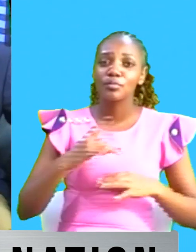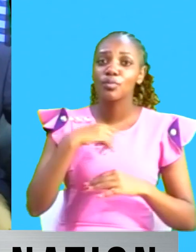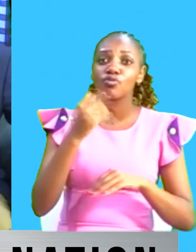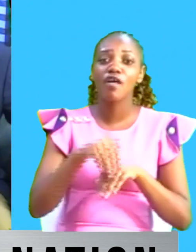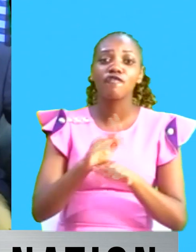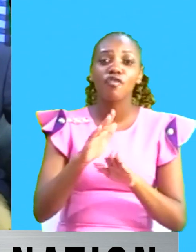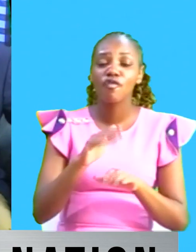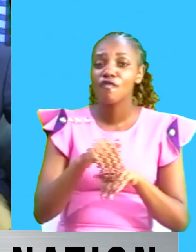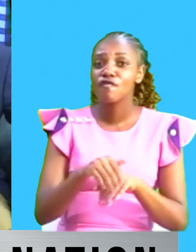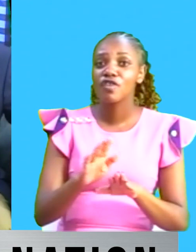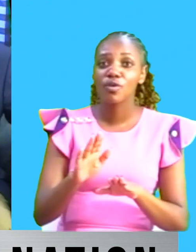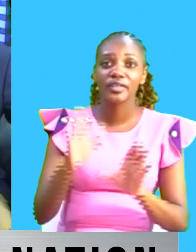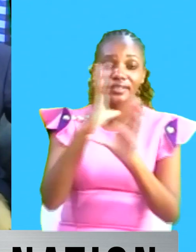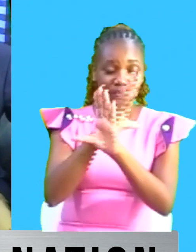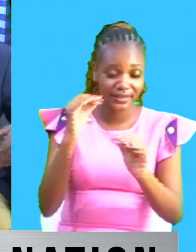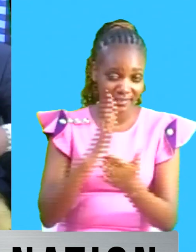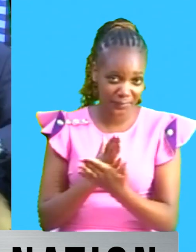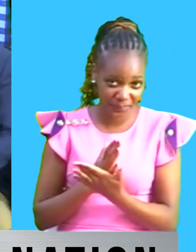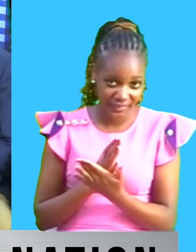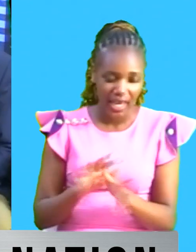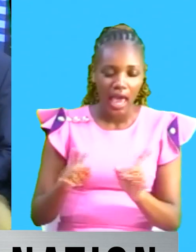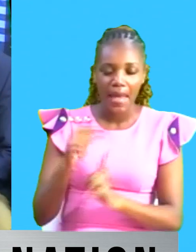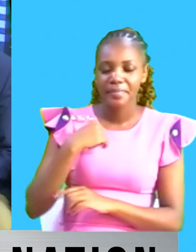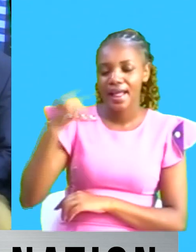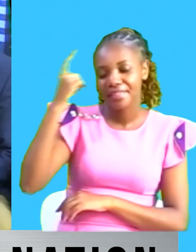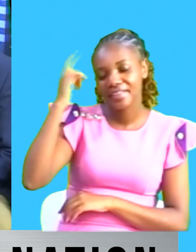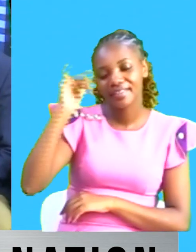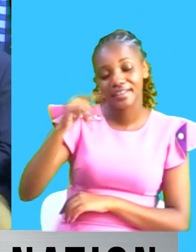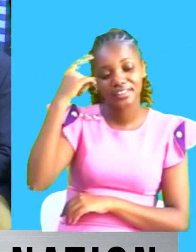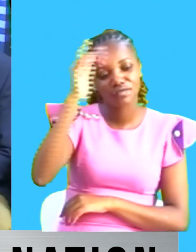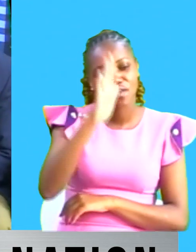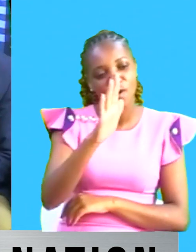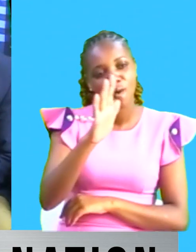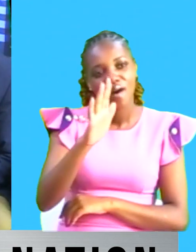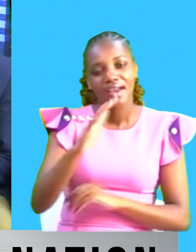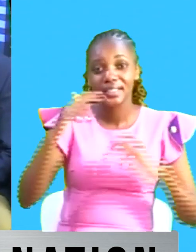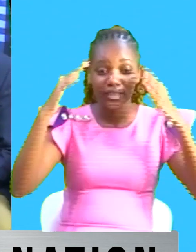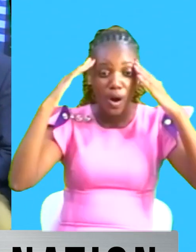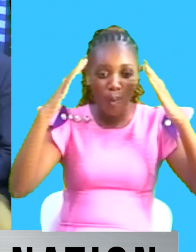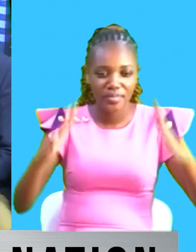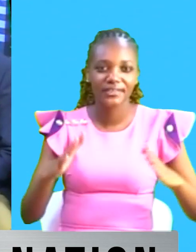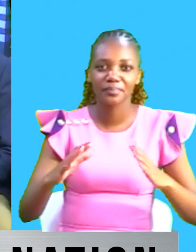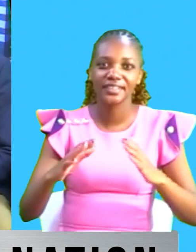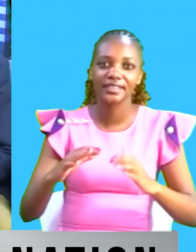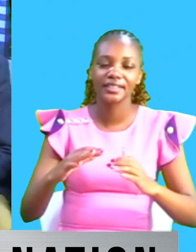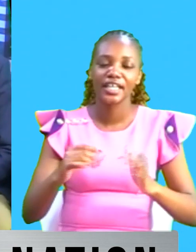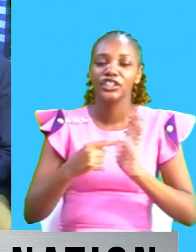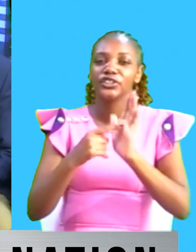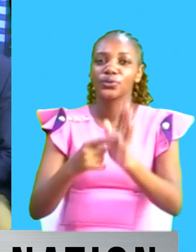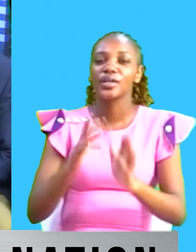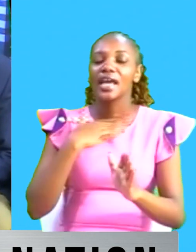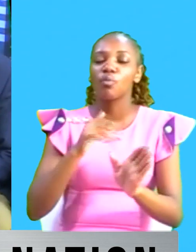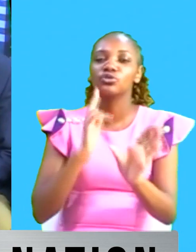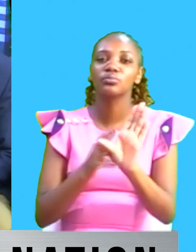followers of the president, and I think that is for him, it's a commitment that he wants to participate in this